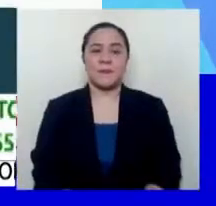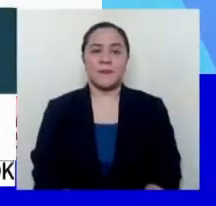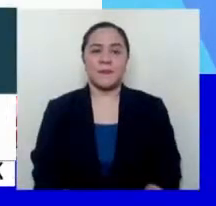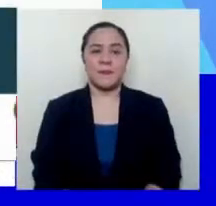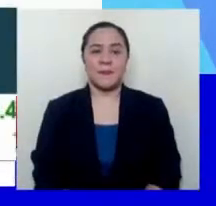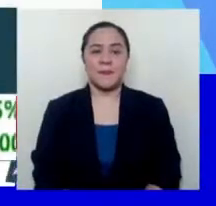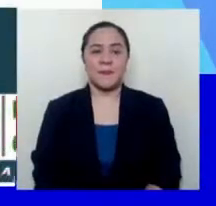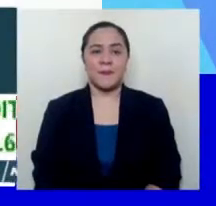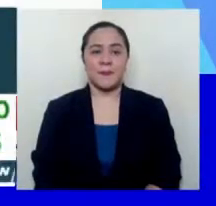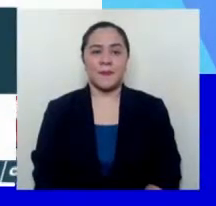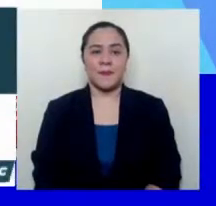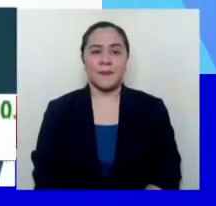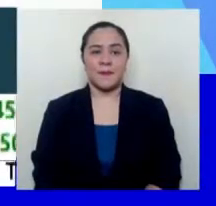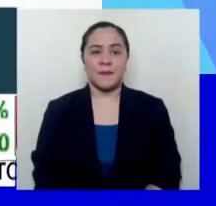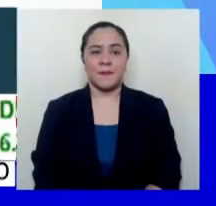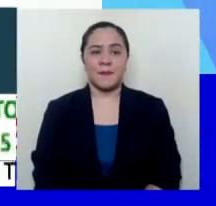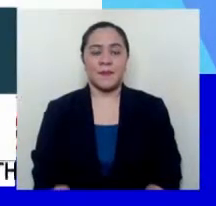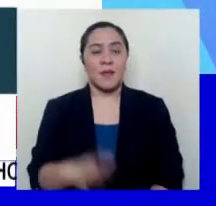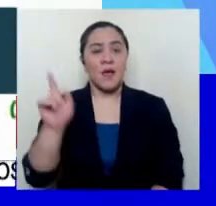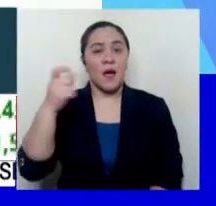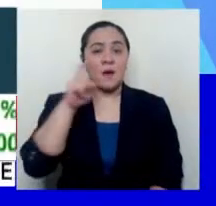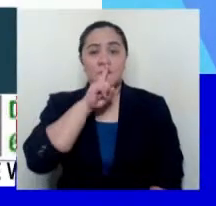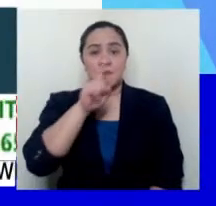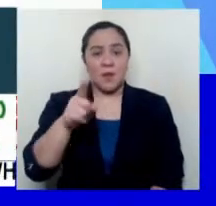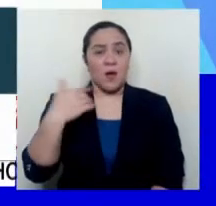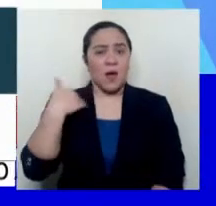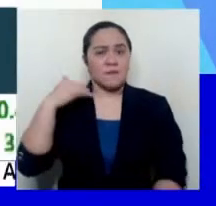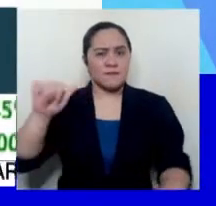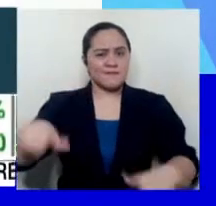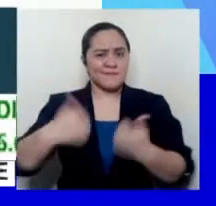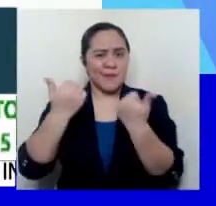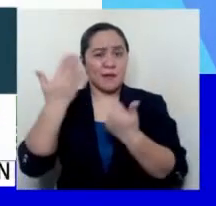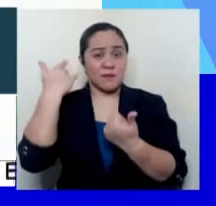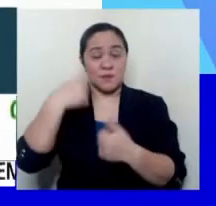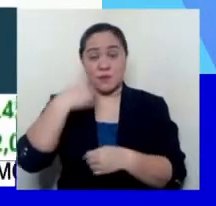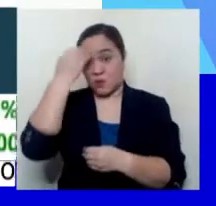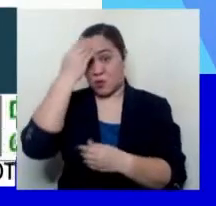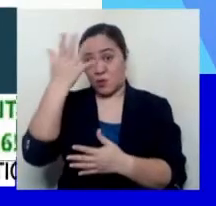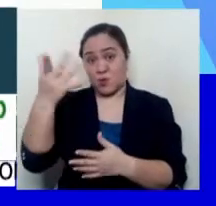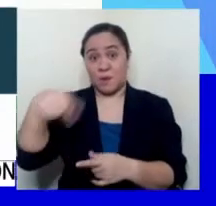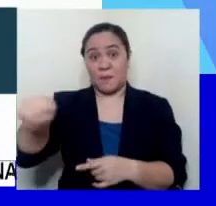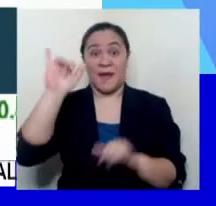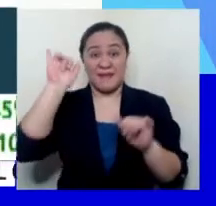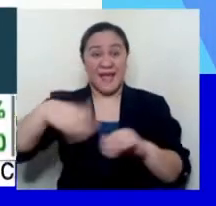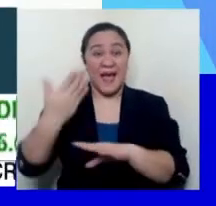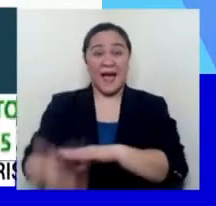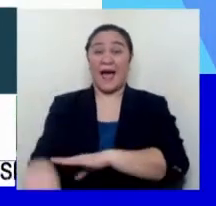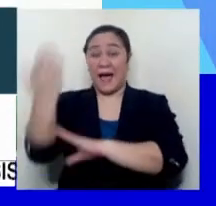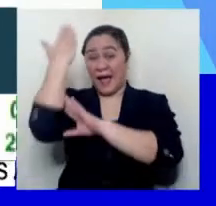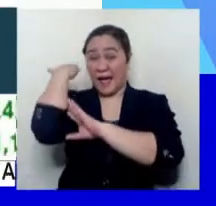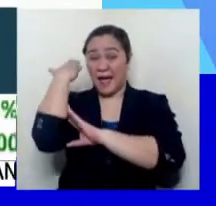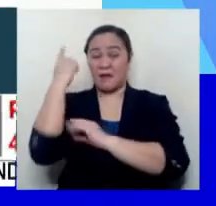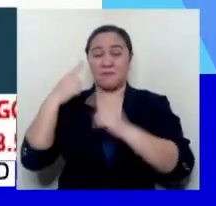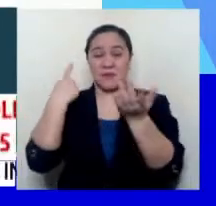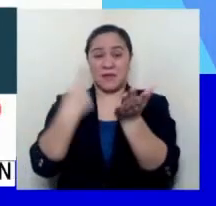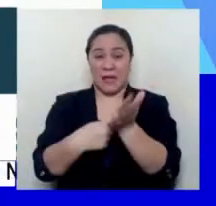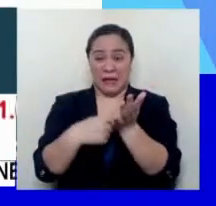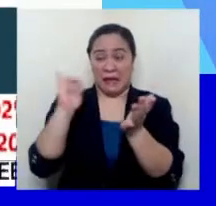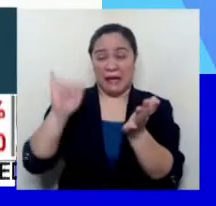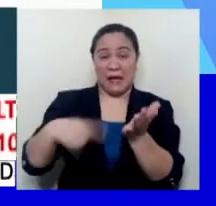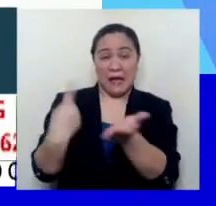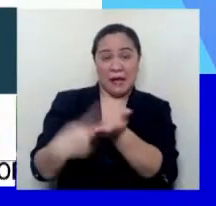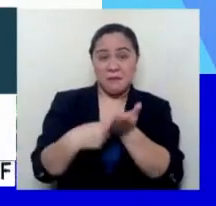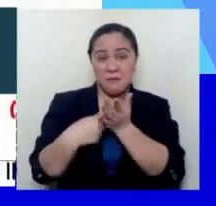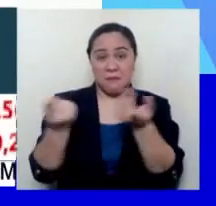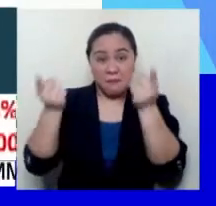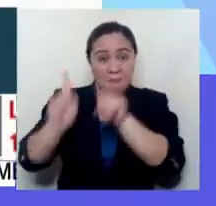So, meron at meron susubok niyan. So, hindi pwedeng sabihin na just because ganyan yung nangyari dati, eh sure na na ganyan ang mangyayari